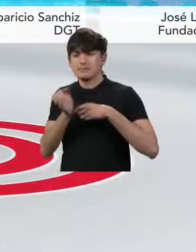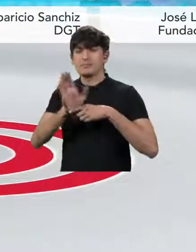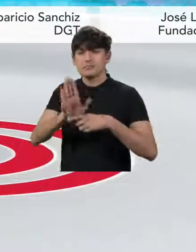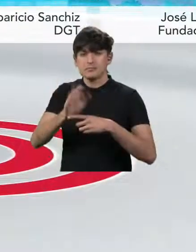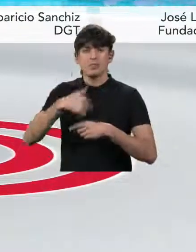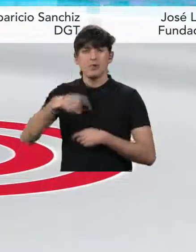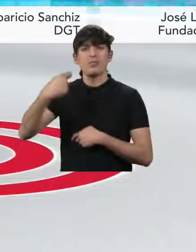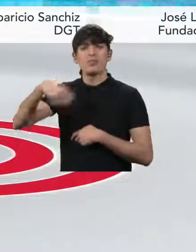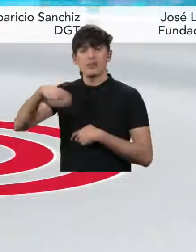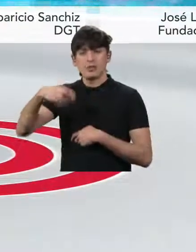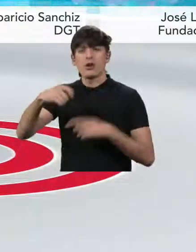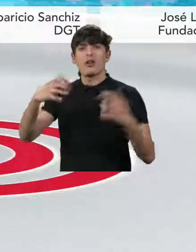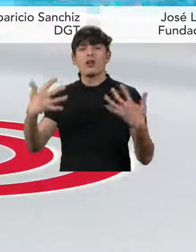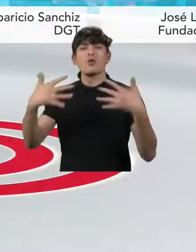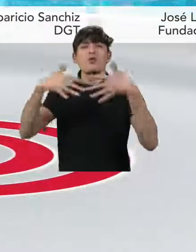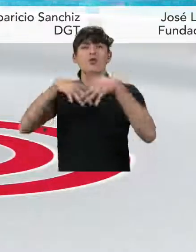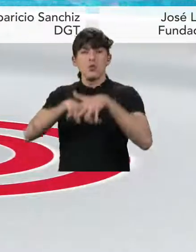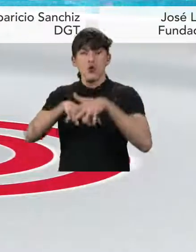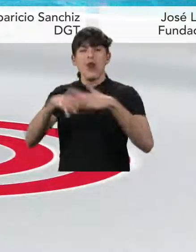is Patricia